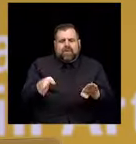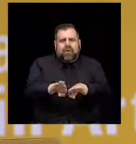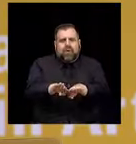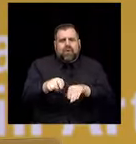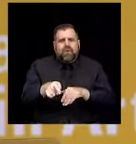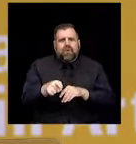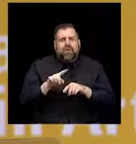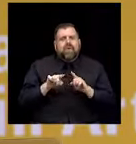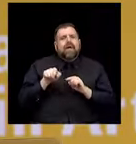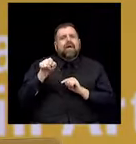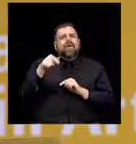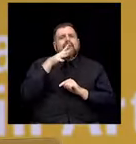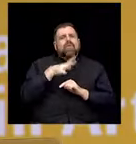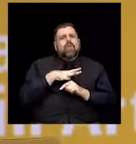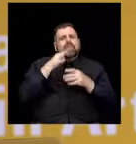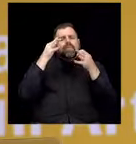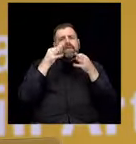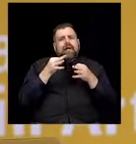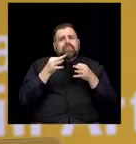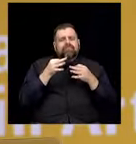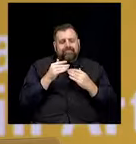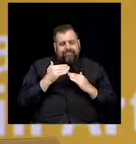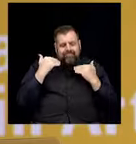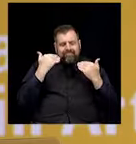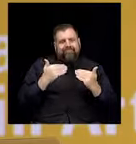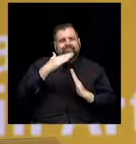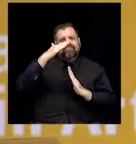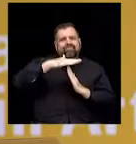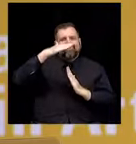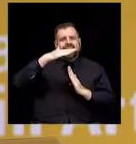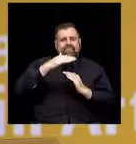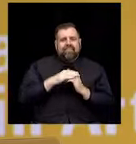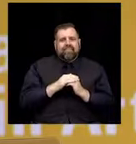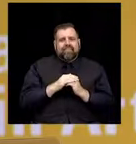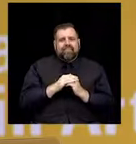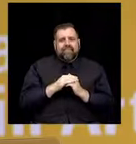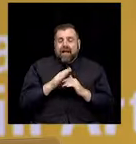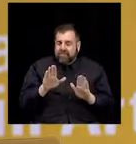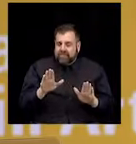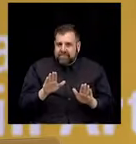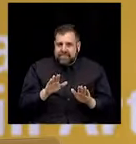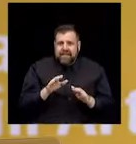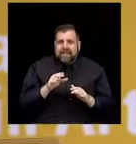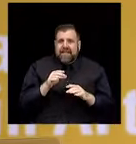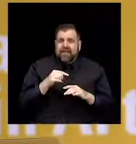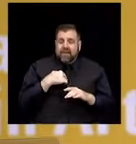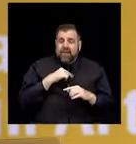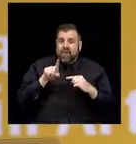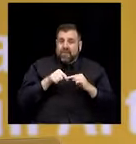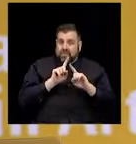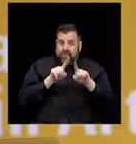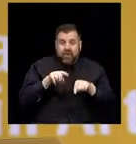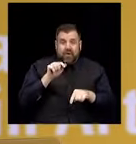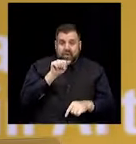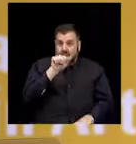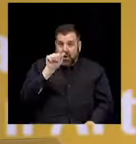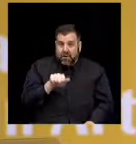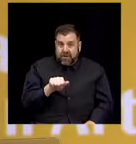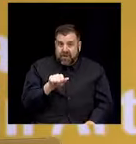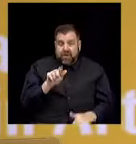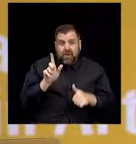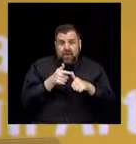She chose excellence in her path to success. And I'll assure you that when I go to Austin, the first hotel I